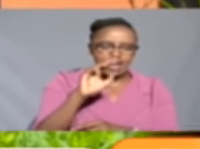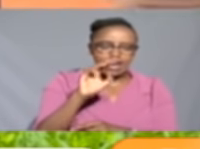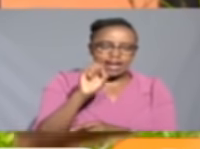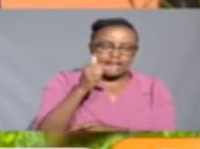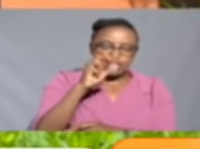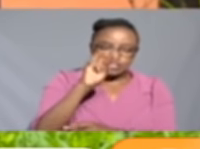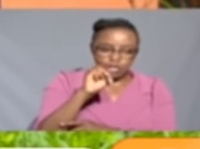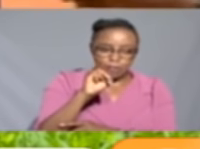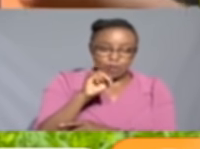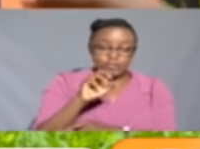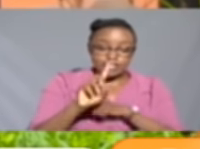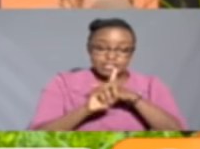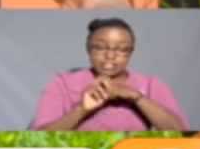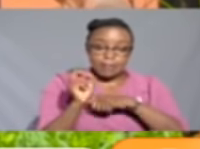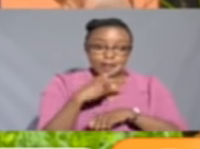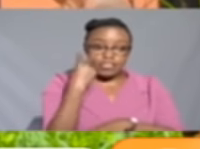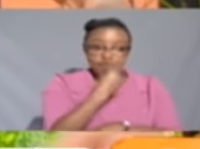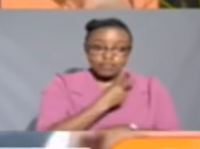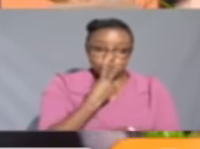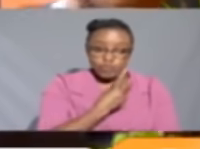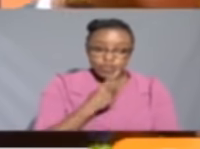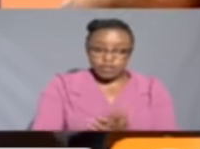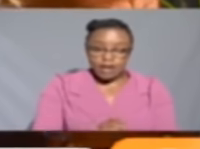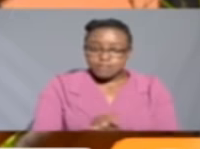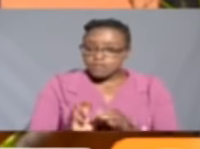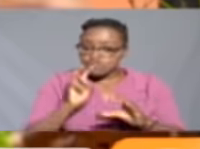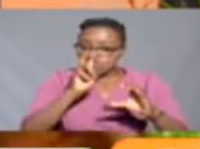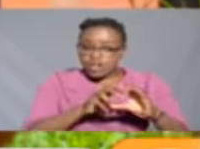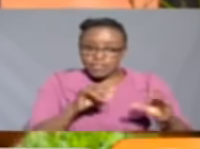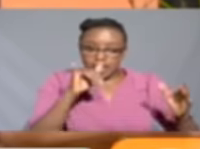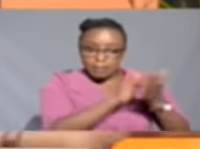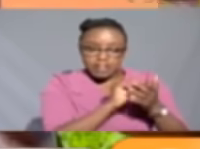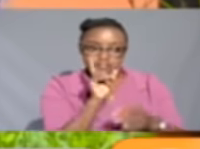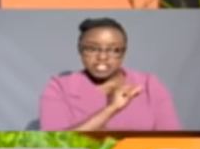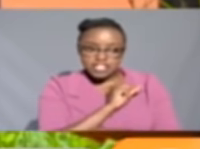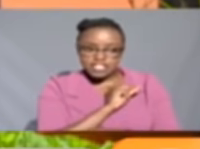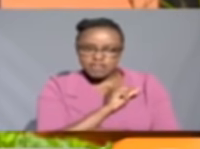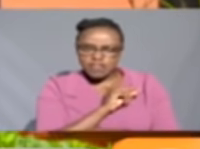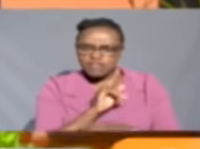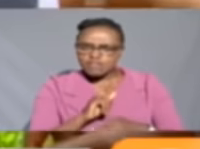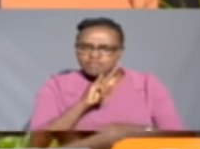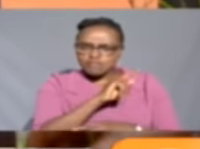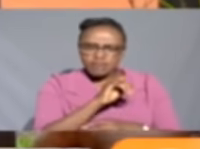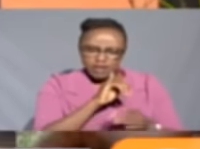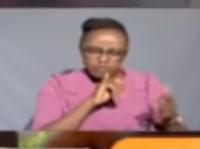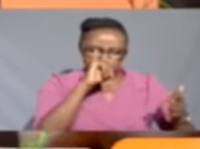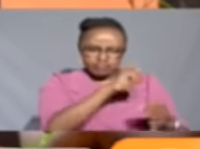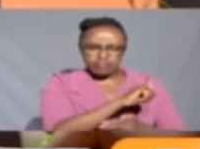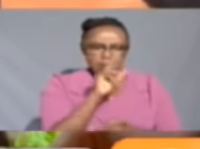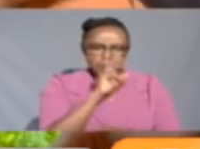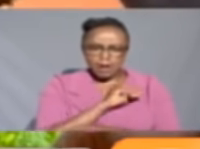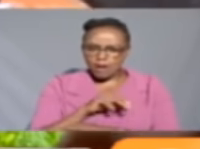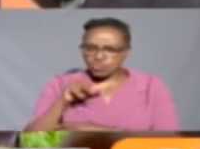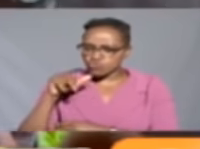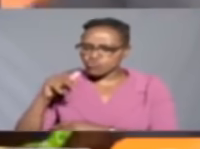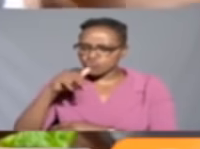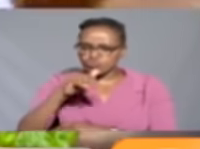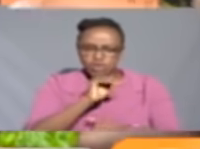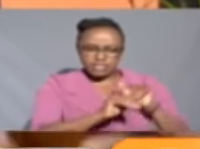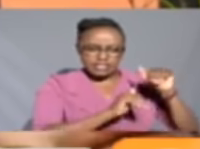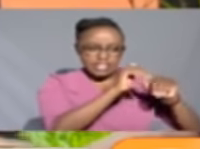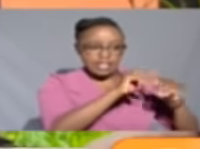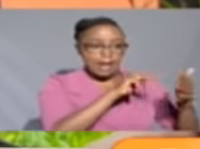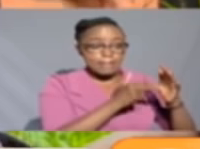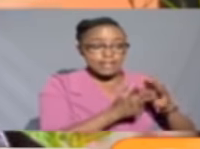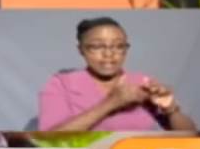of February. But do you get on the plane eventually? Yes, but I get to the plane from the runway. Correct, you walk up the stairs. So that means that